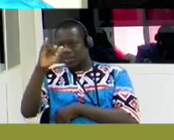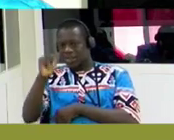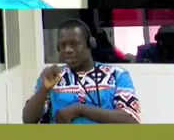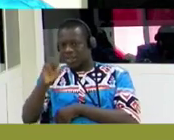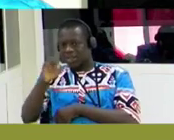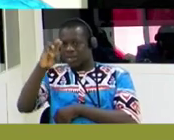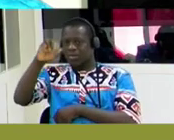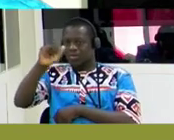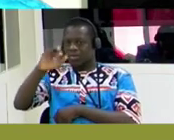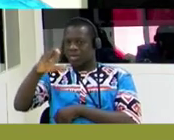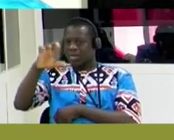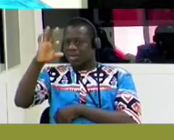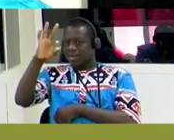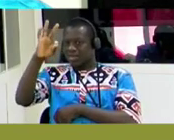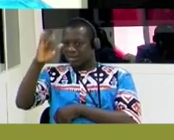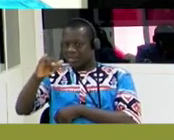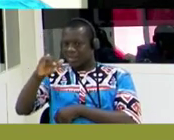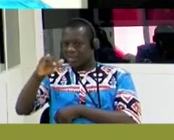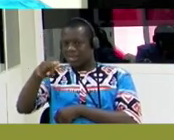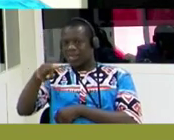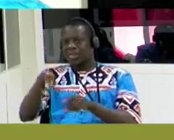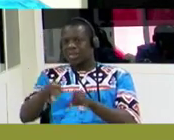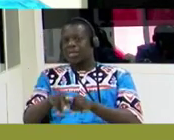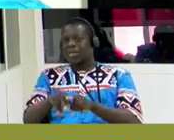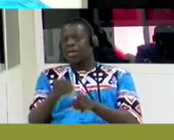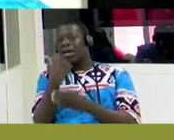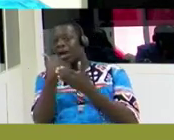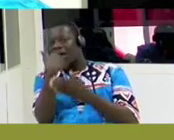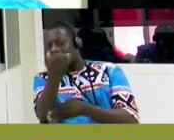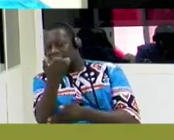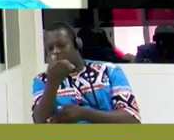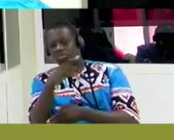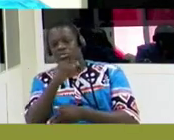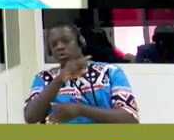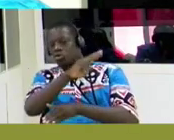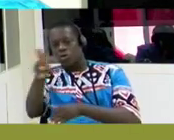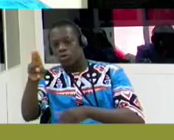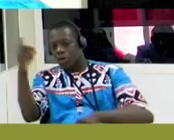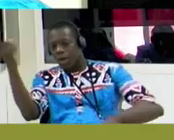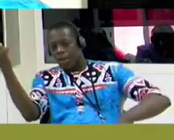ordered the men not to beat Sana Sabali?